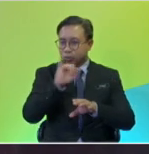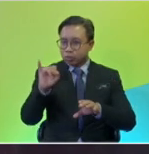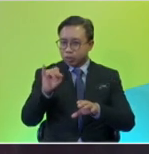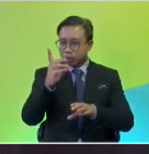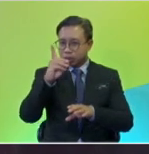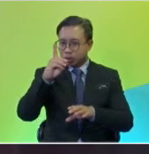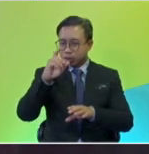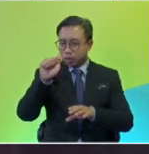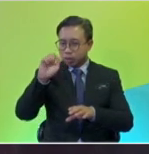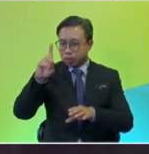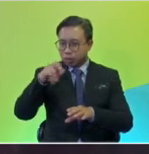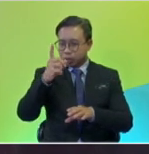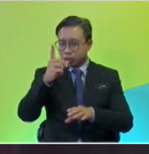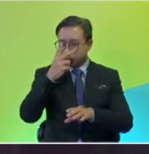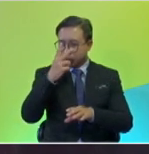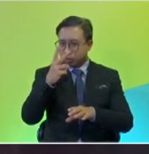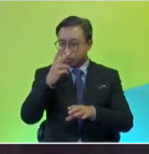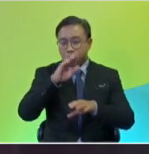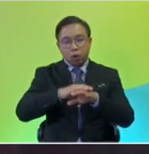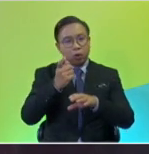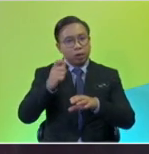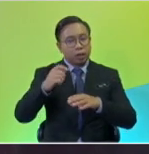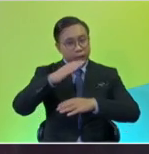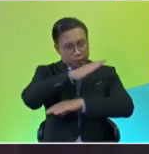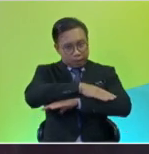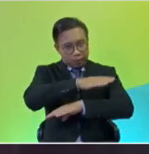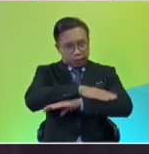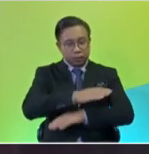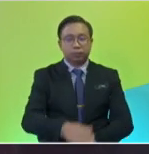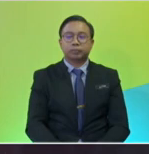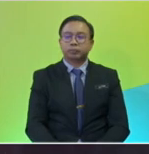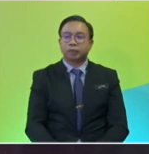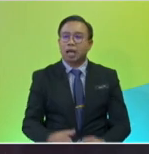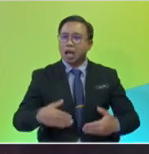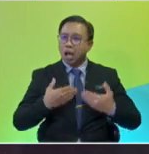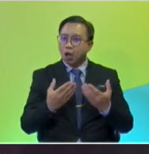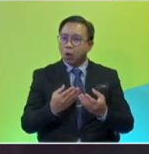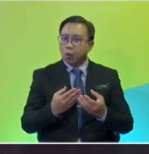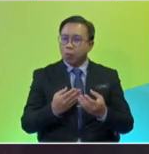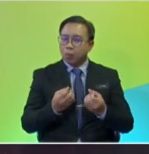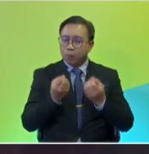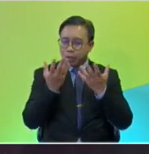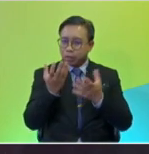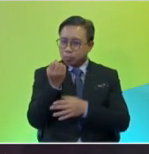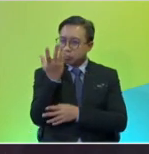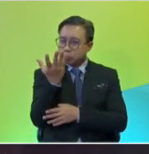can see on the table. All right? Okay. How many seconds should we give them? We give them quite some time, lah.